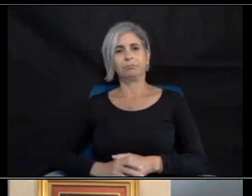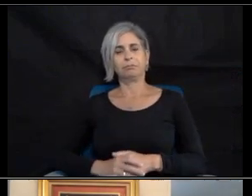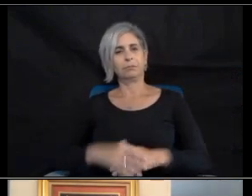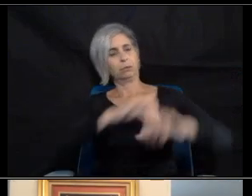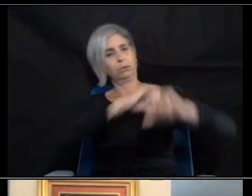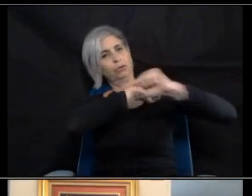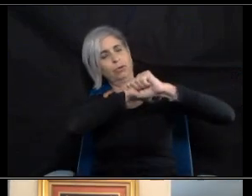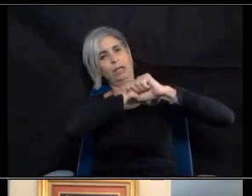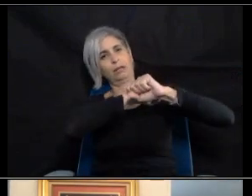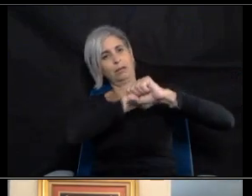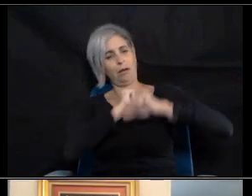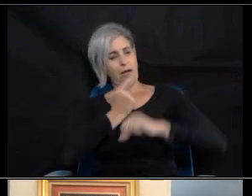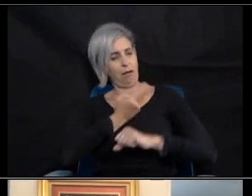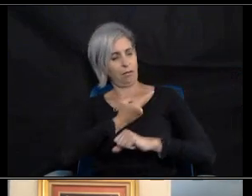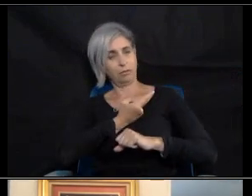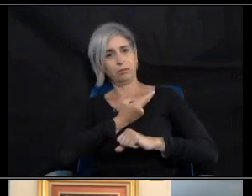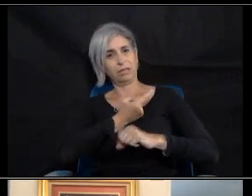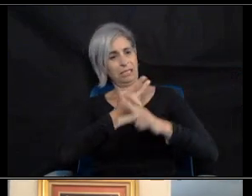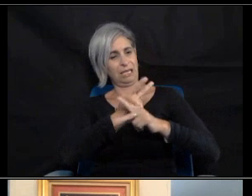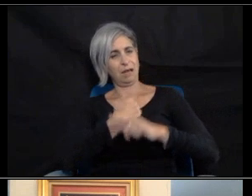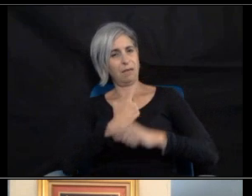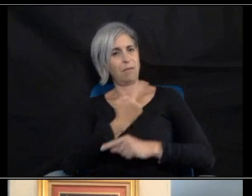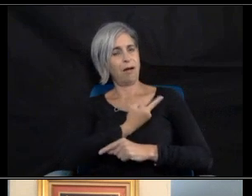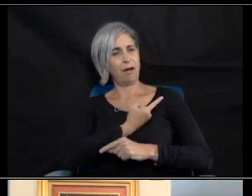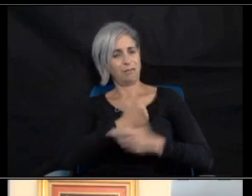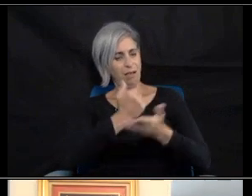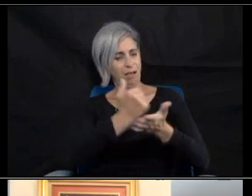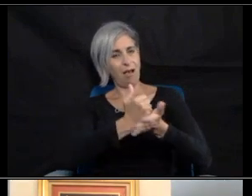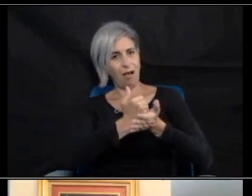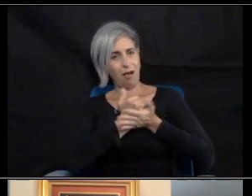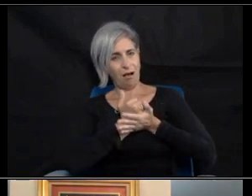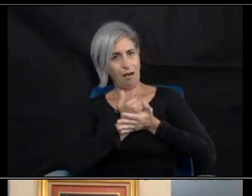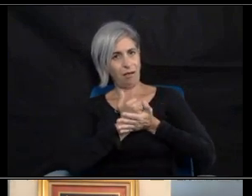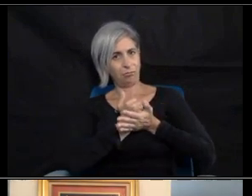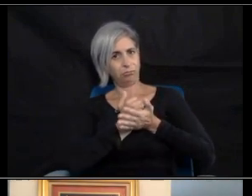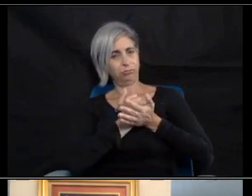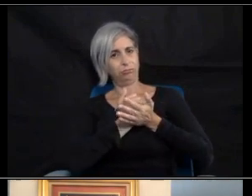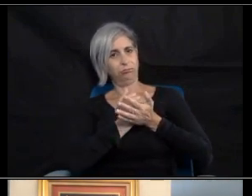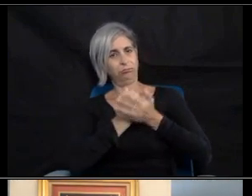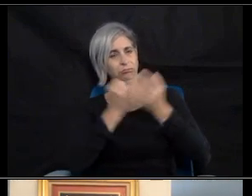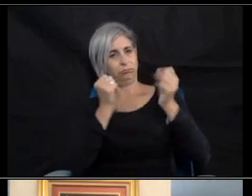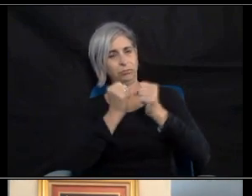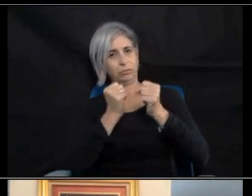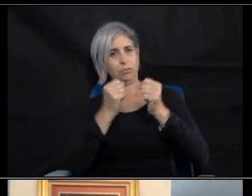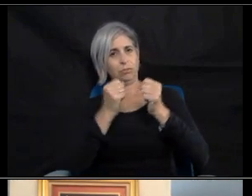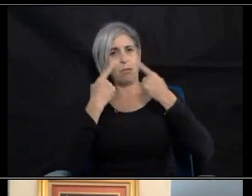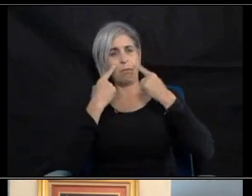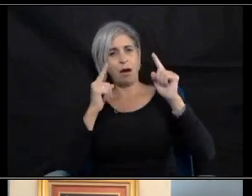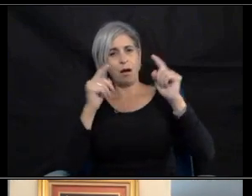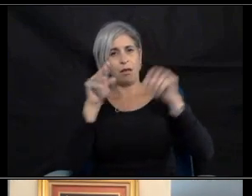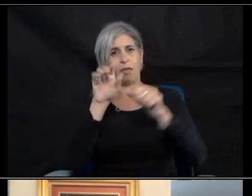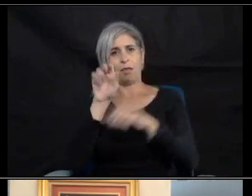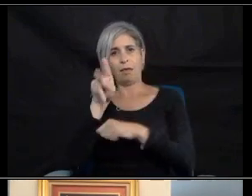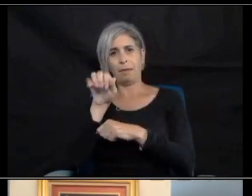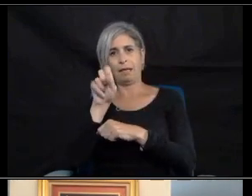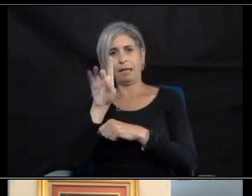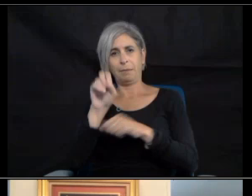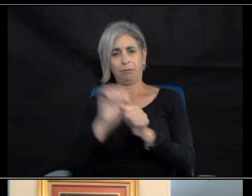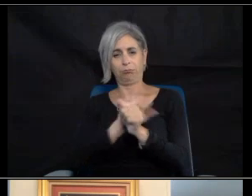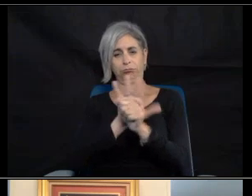Protect and preserve us and help us to combat the pandemic under which we are currently